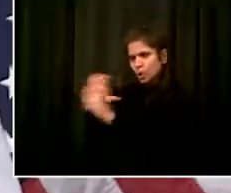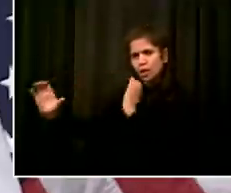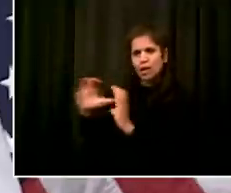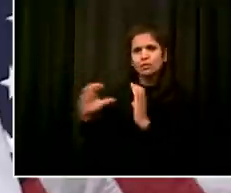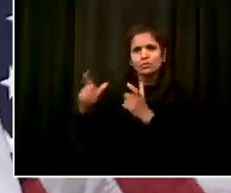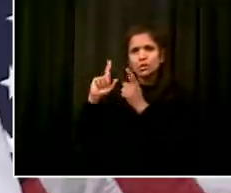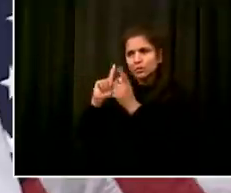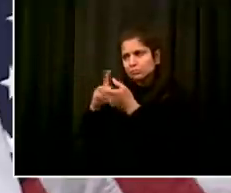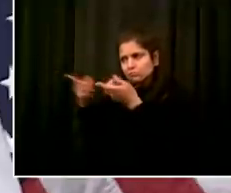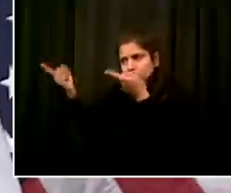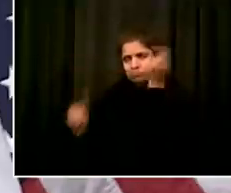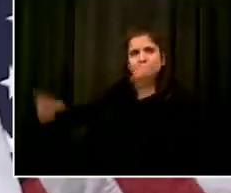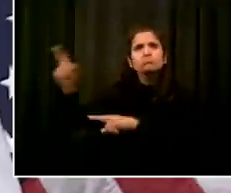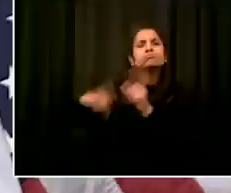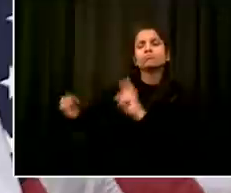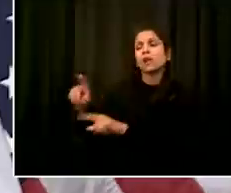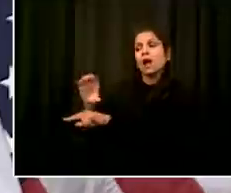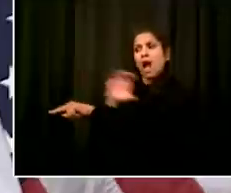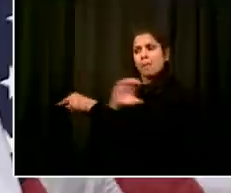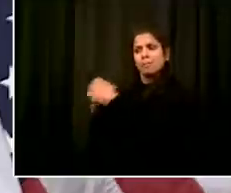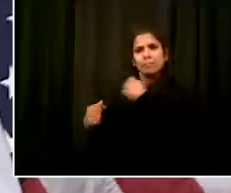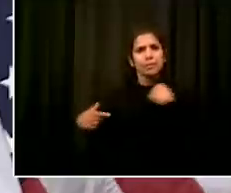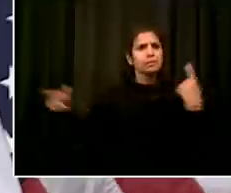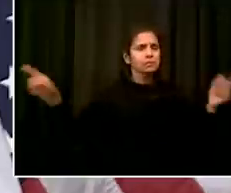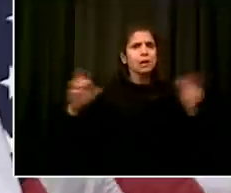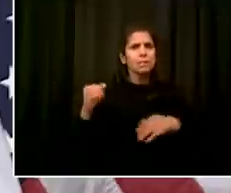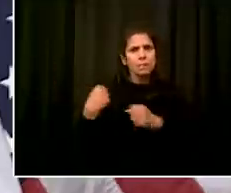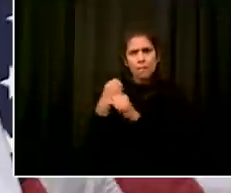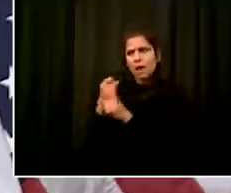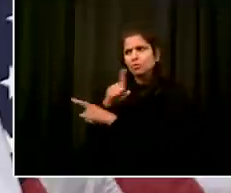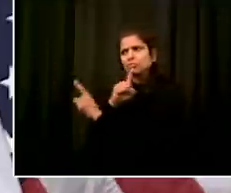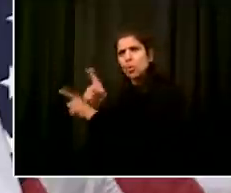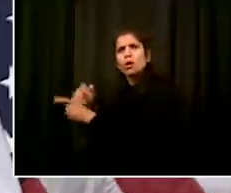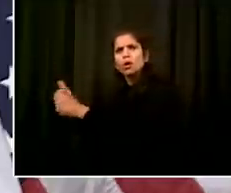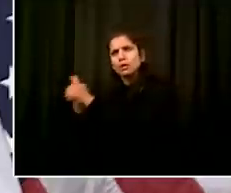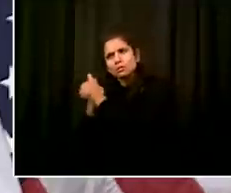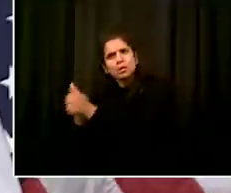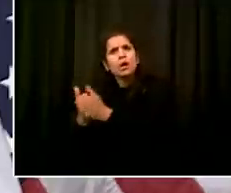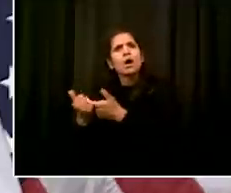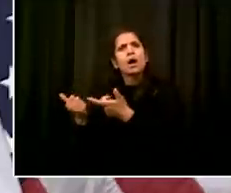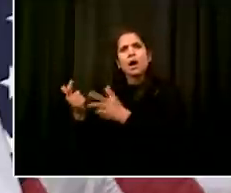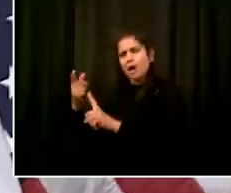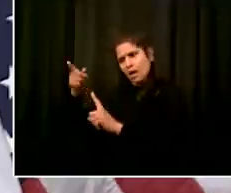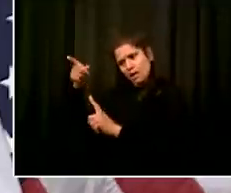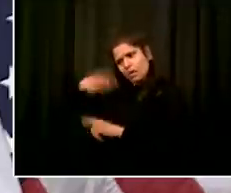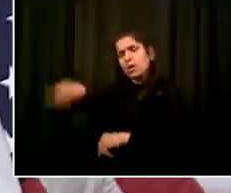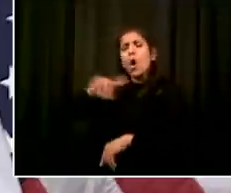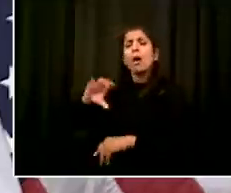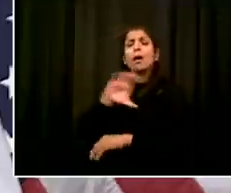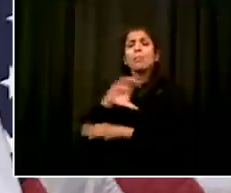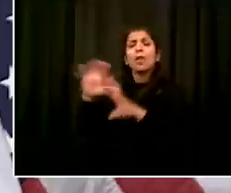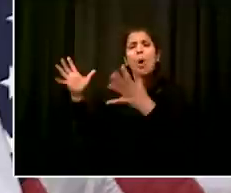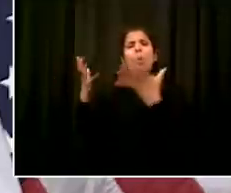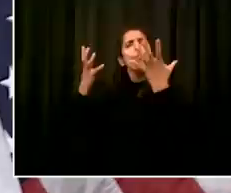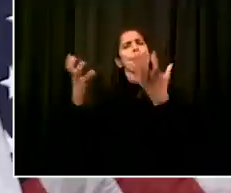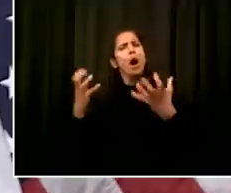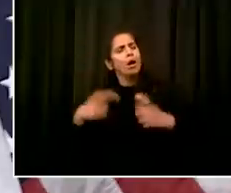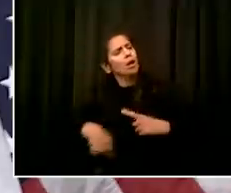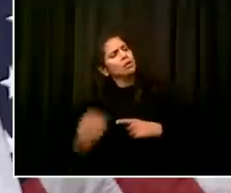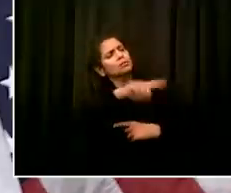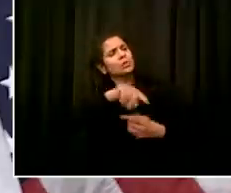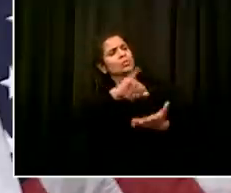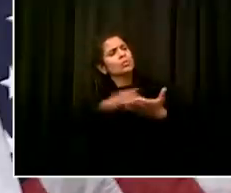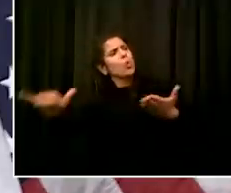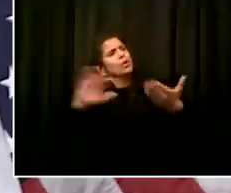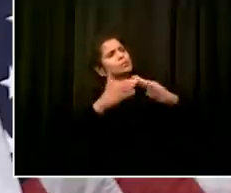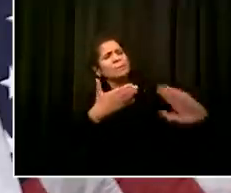that we didn't see coming, and we had to make the adjustments because we're humans and because we're dealing with a very, very fluid, ever-changing situation. But